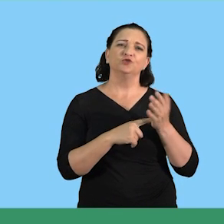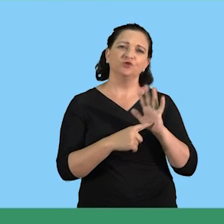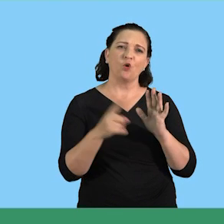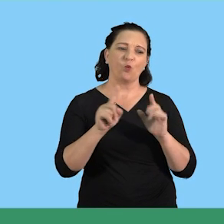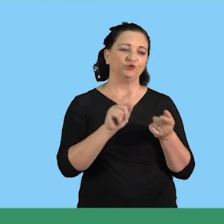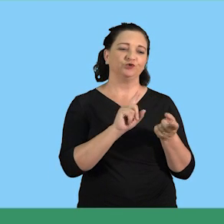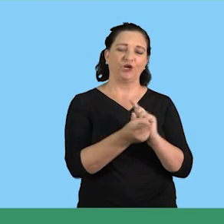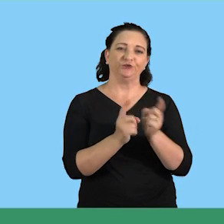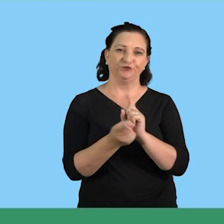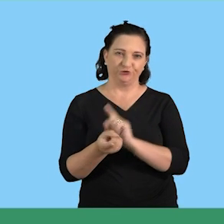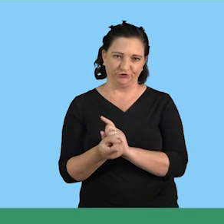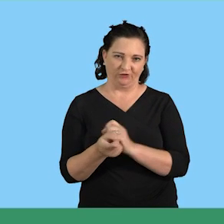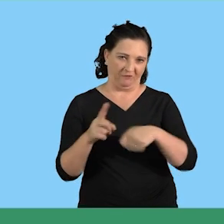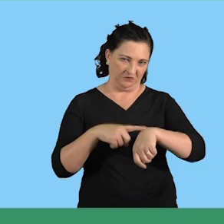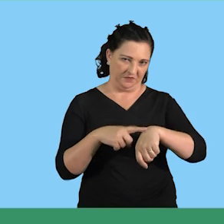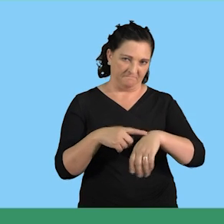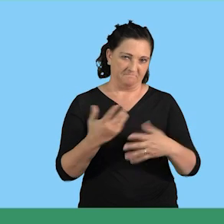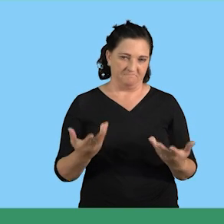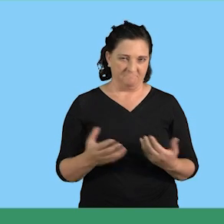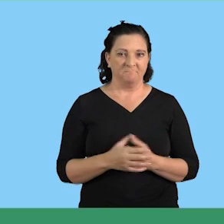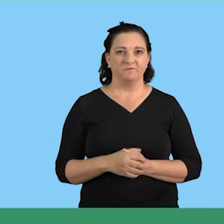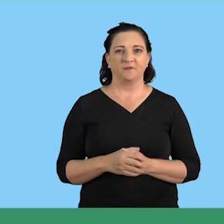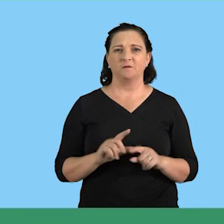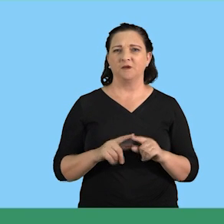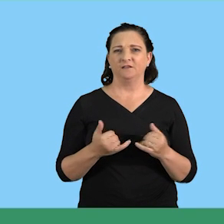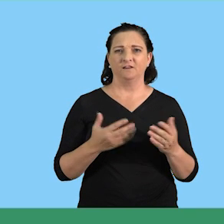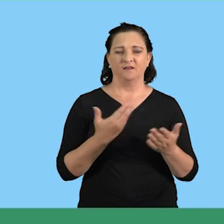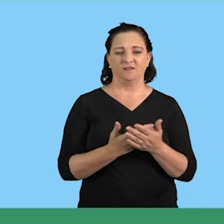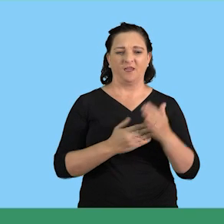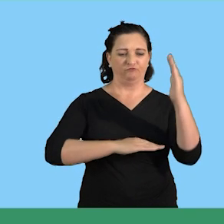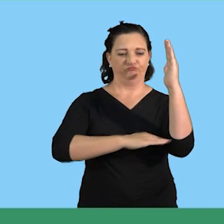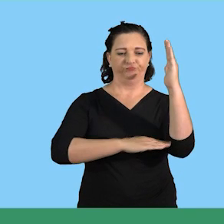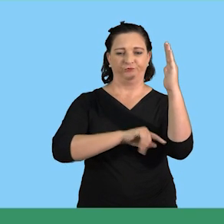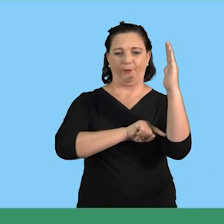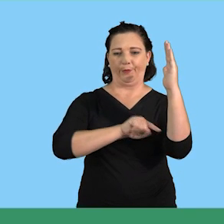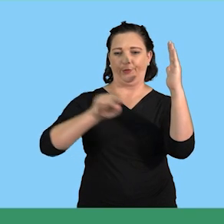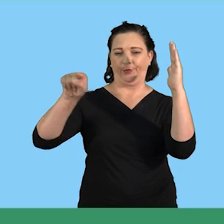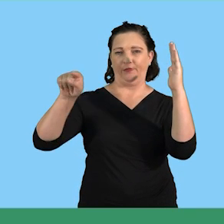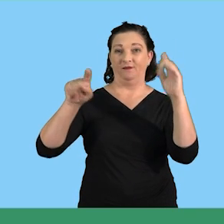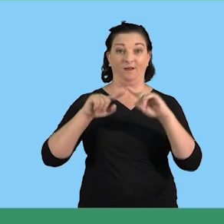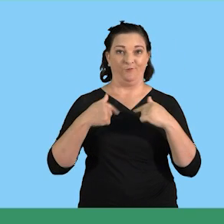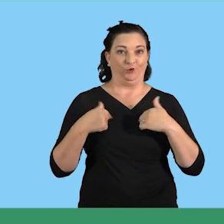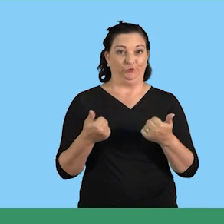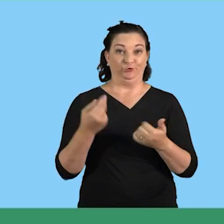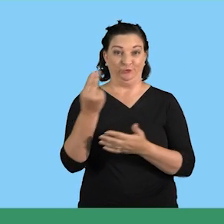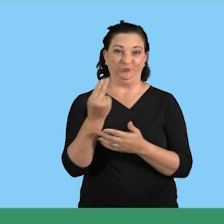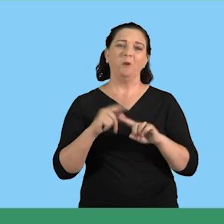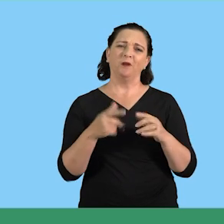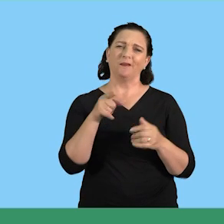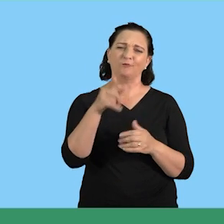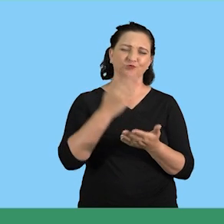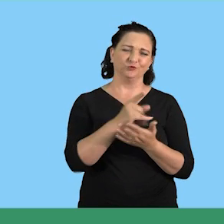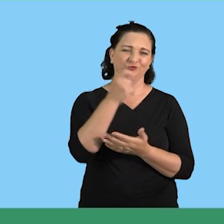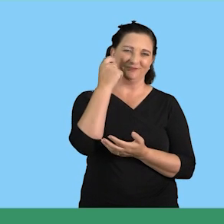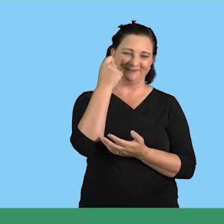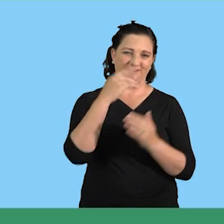to show changes rather. Over time, we could have like different types. This can be a line graph. I'm not good with drawing, but you understand.